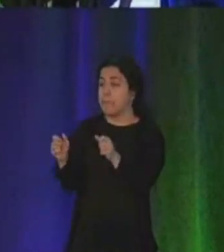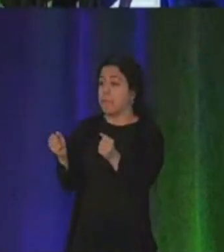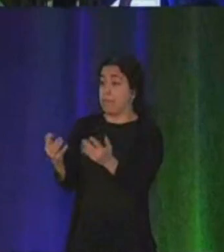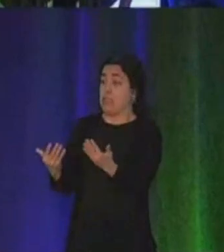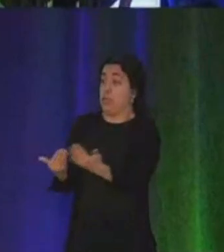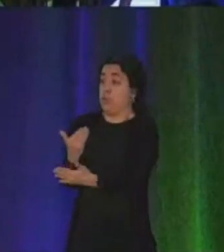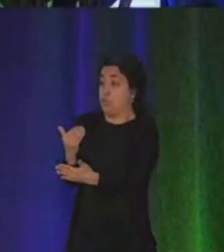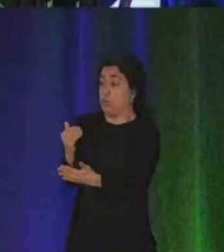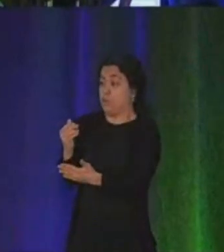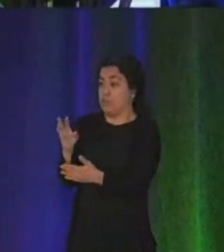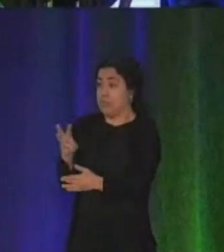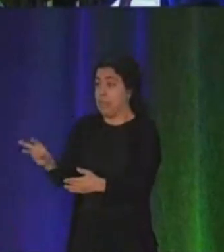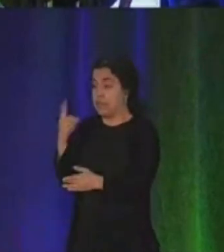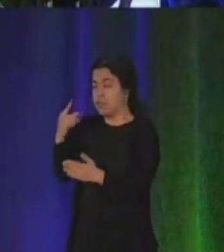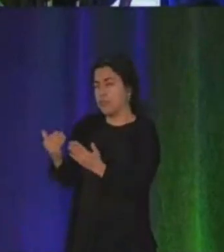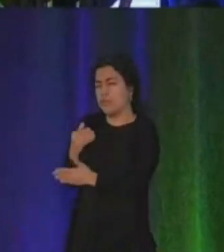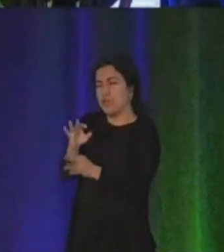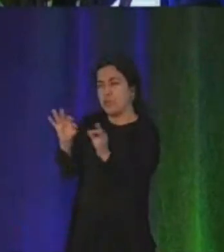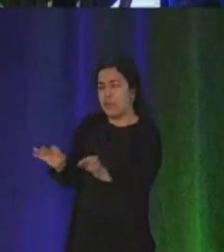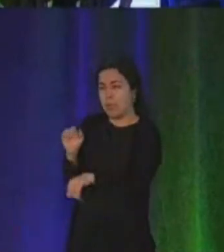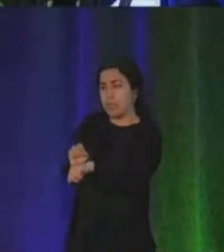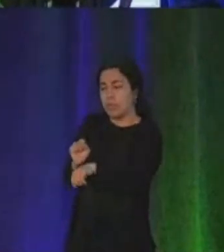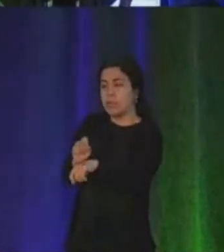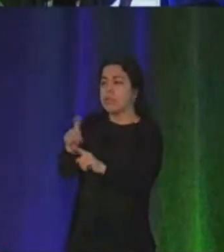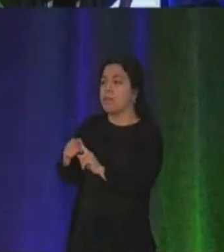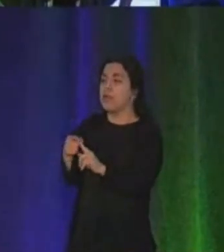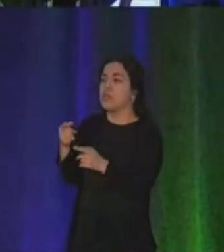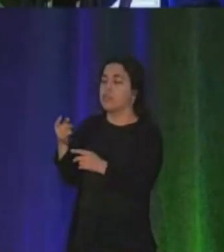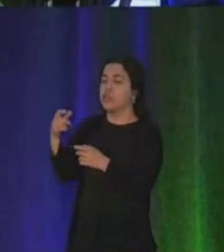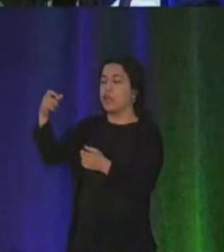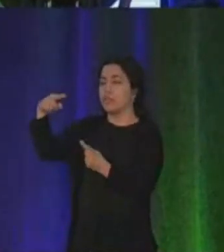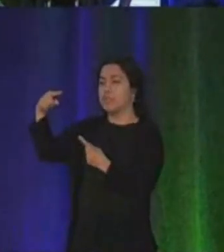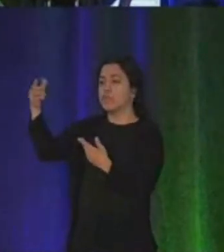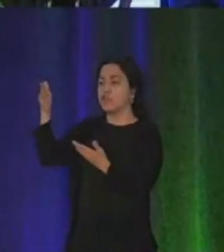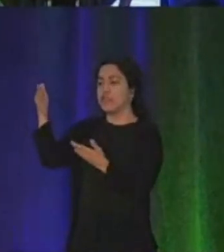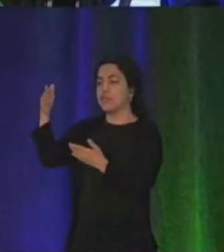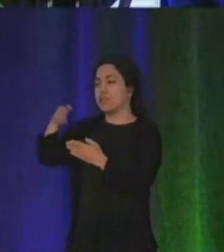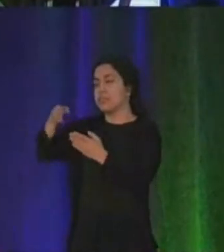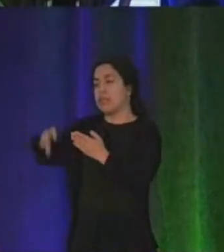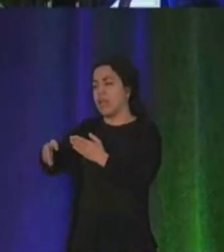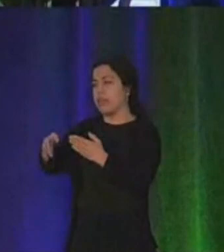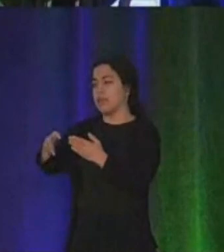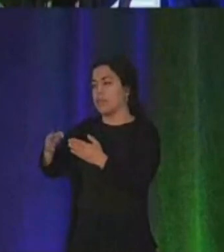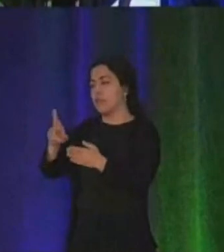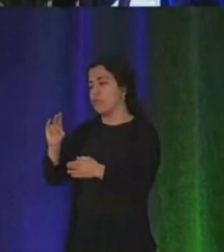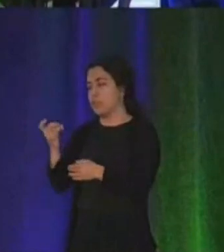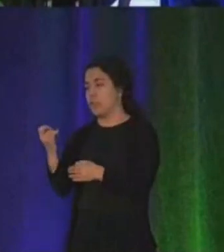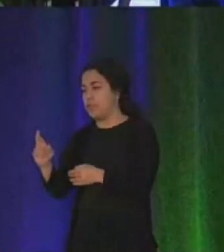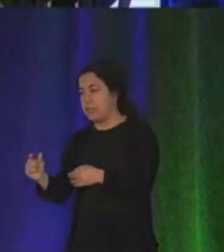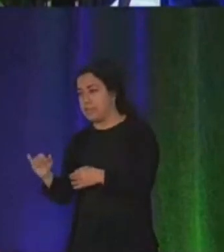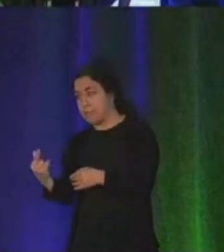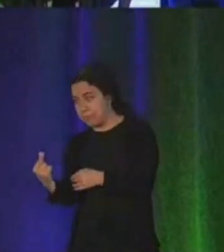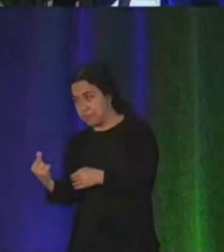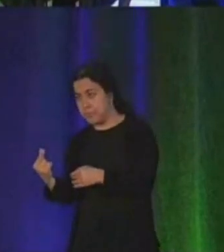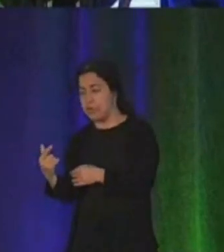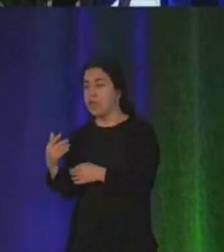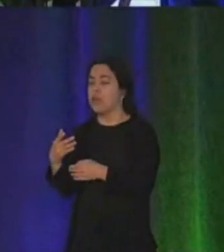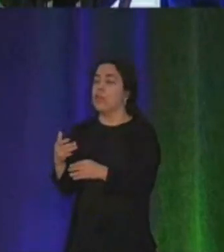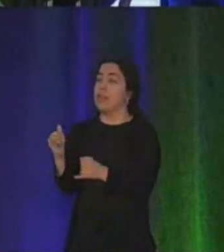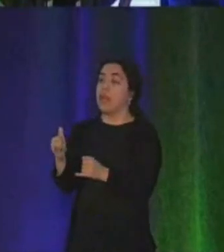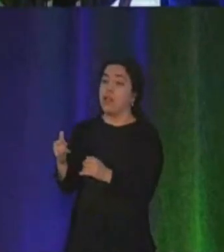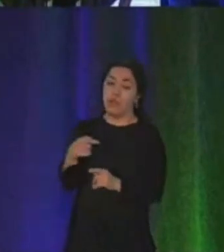sites or new frameworks are all about server-side rendering. So we're bringing back the backend. We're bringing back the ability to run code per